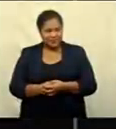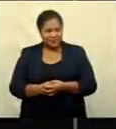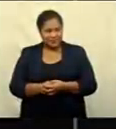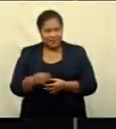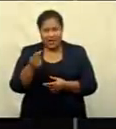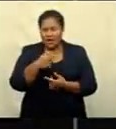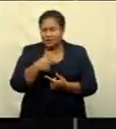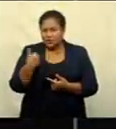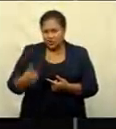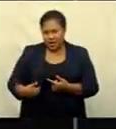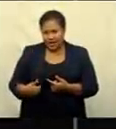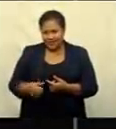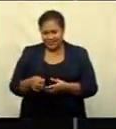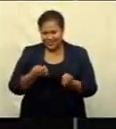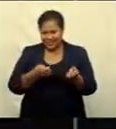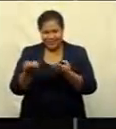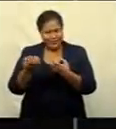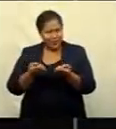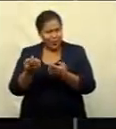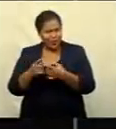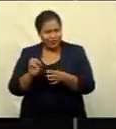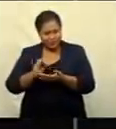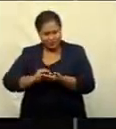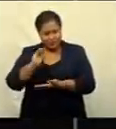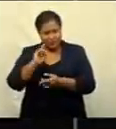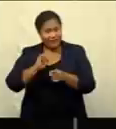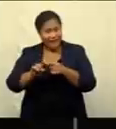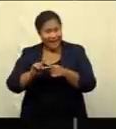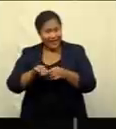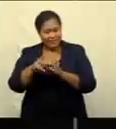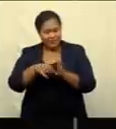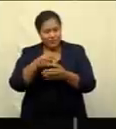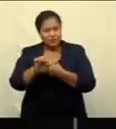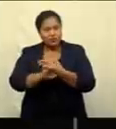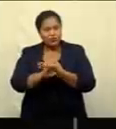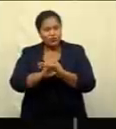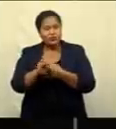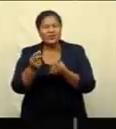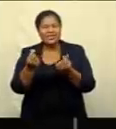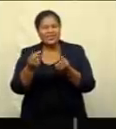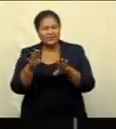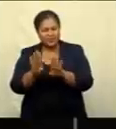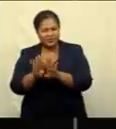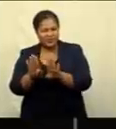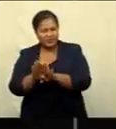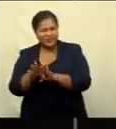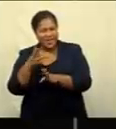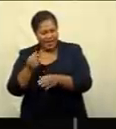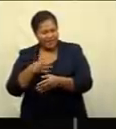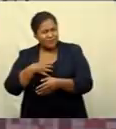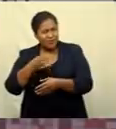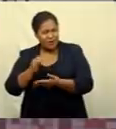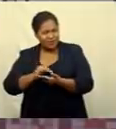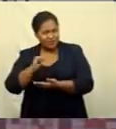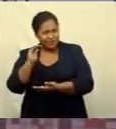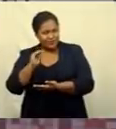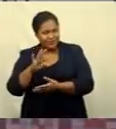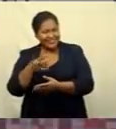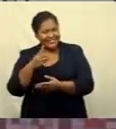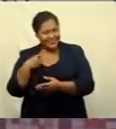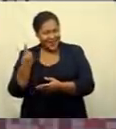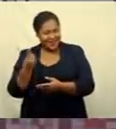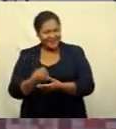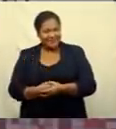Chinese exports grew much faster than expected in June, and easing lockdowns helped drive a rise in demand.